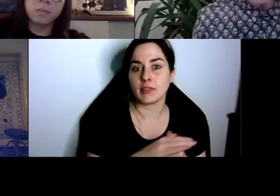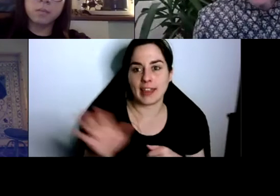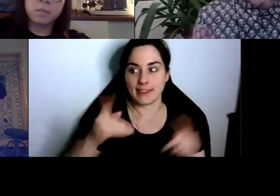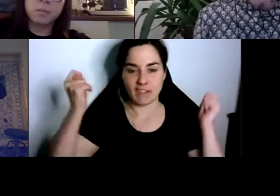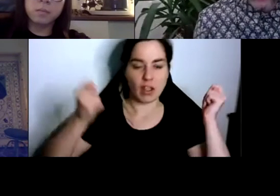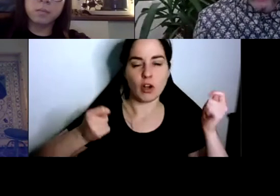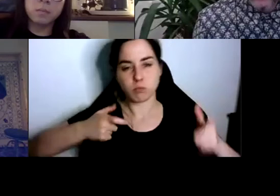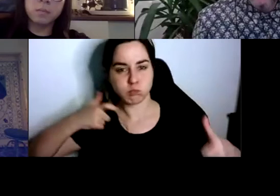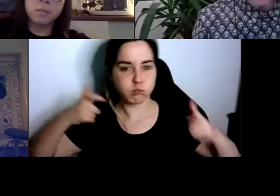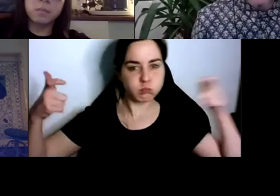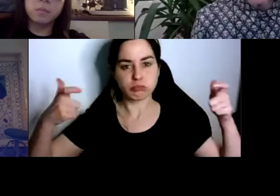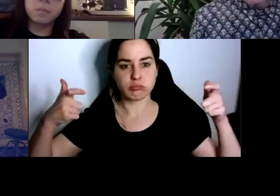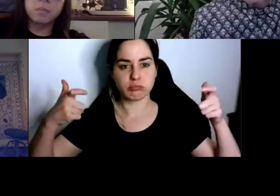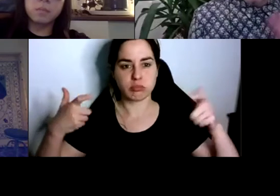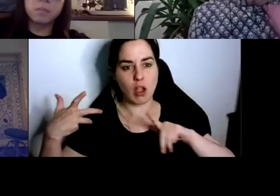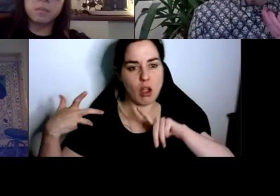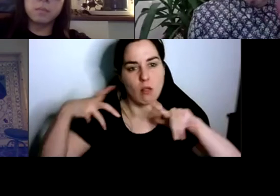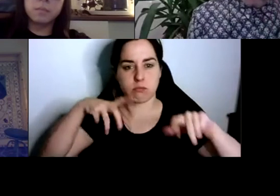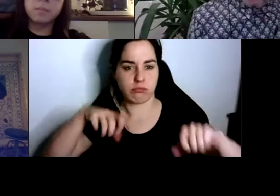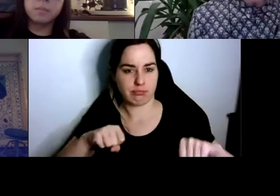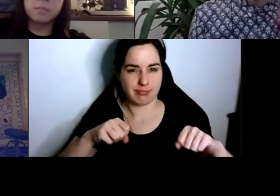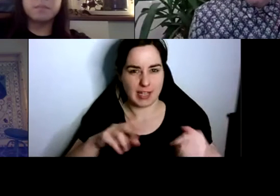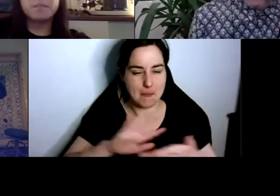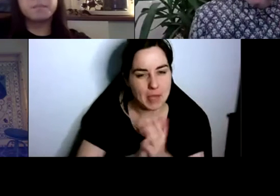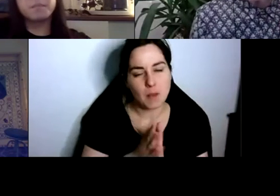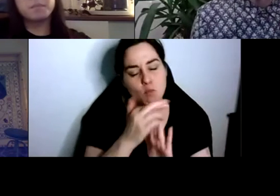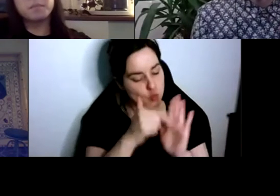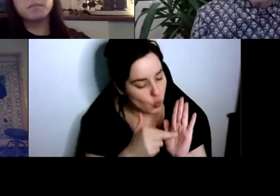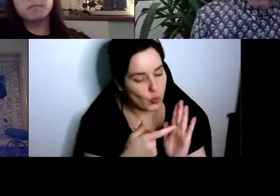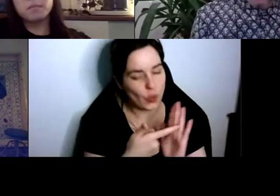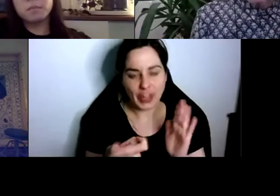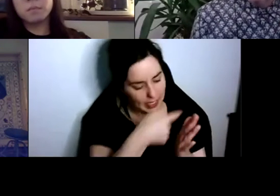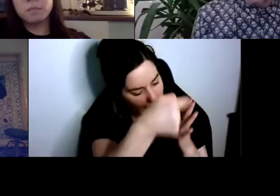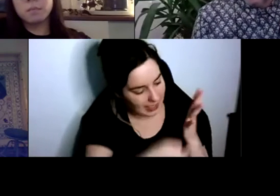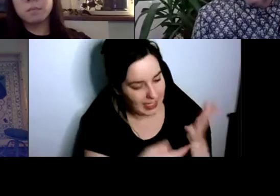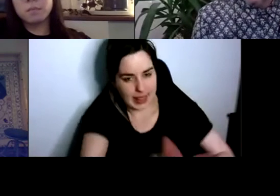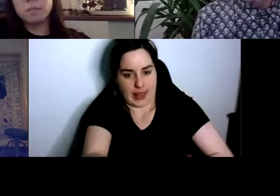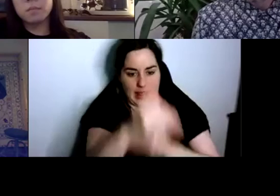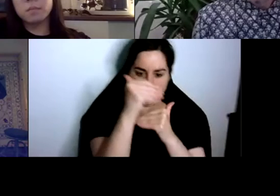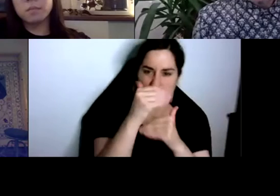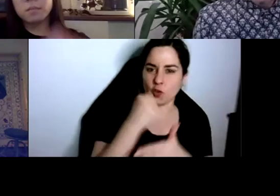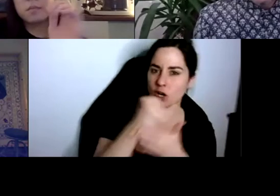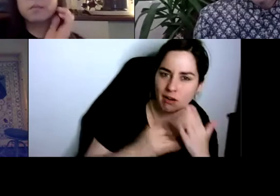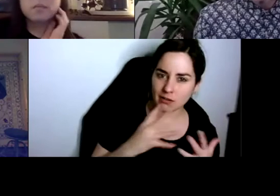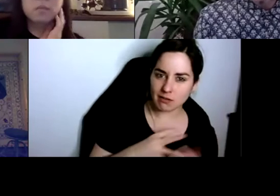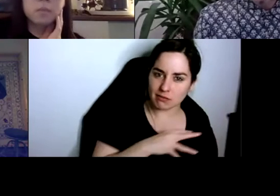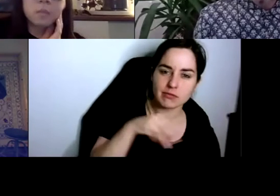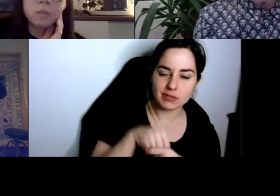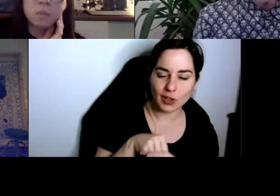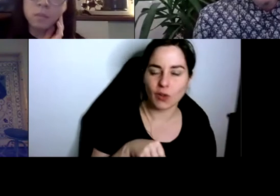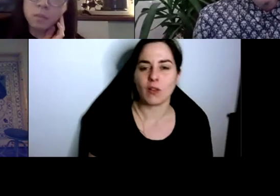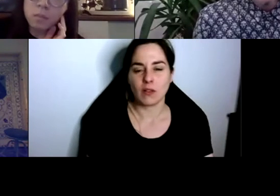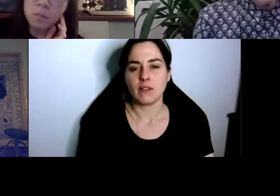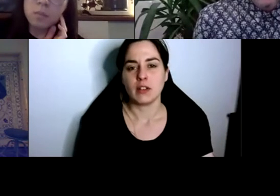needs take over, right? And then they put all kinds of rules and parameters and restrictions on the artists.